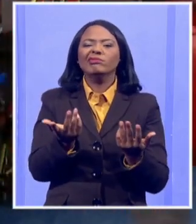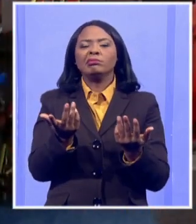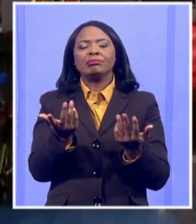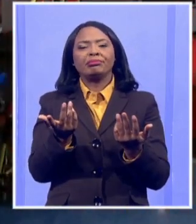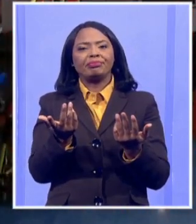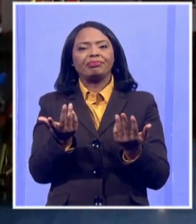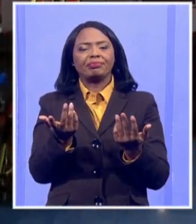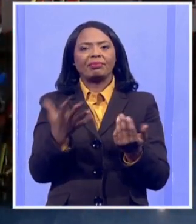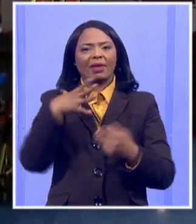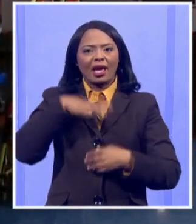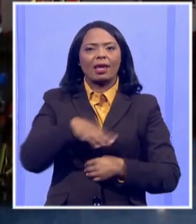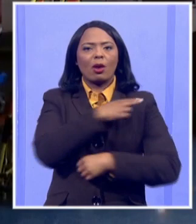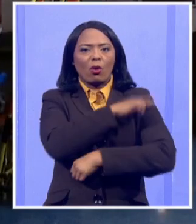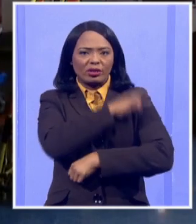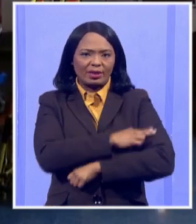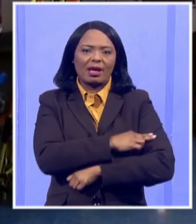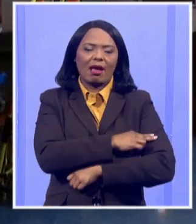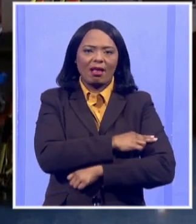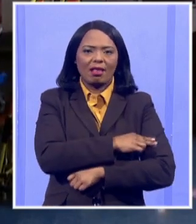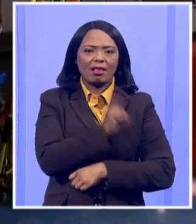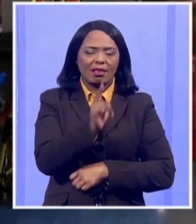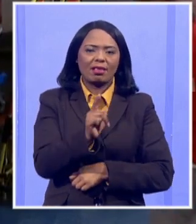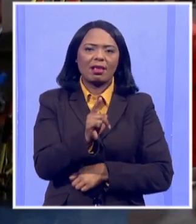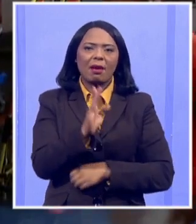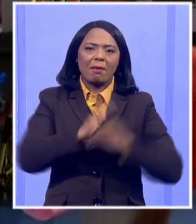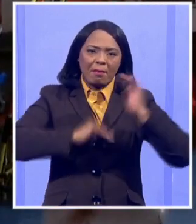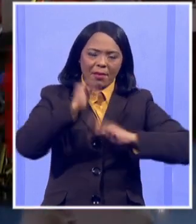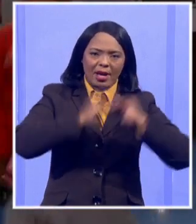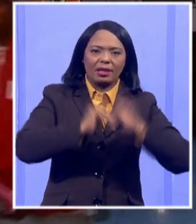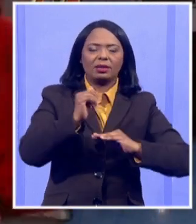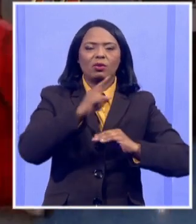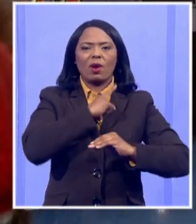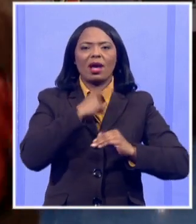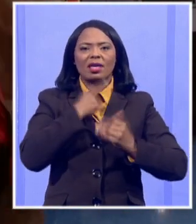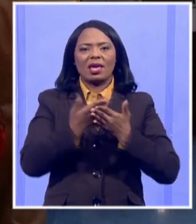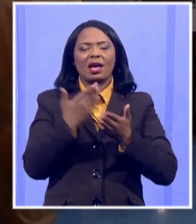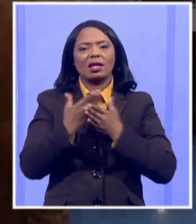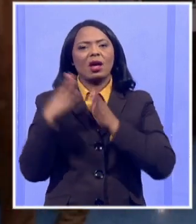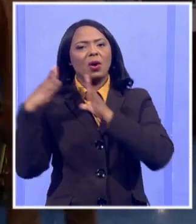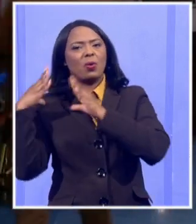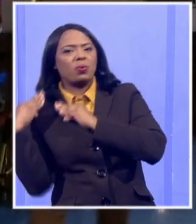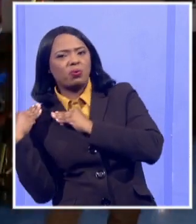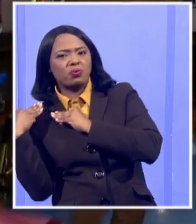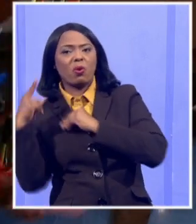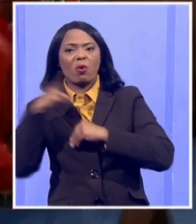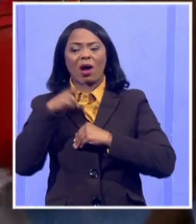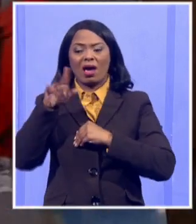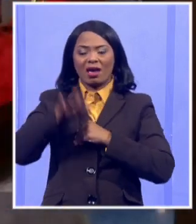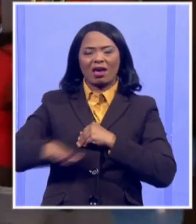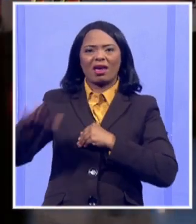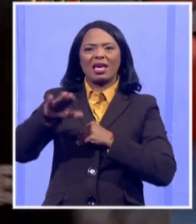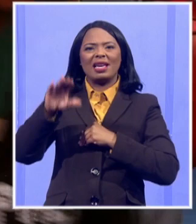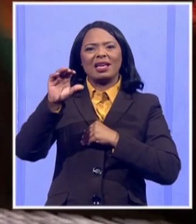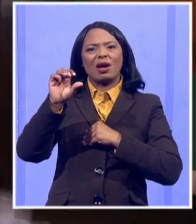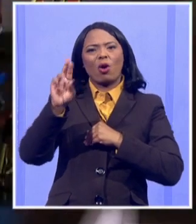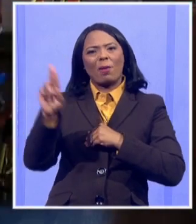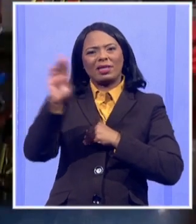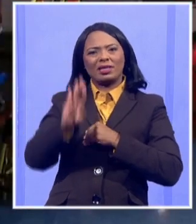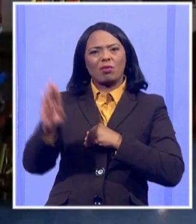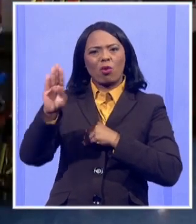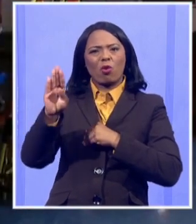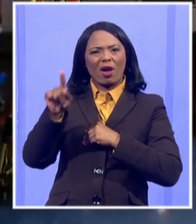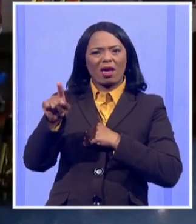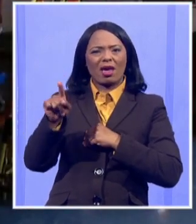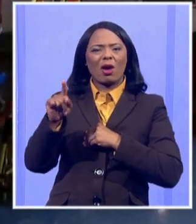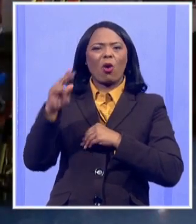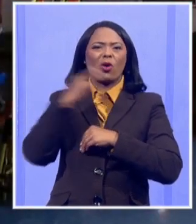another district hospital to basically sort of relieve pressure from the Robert Sobukwe Hospital here in